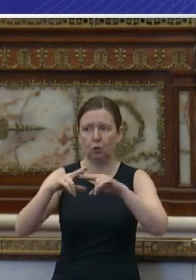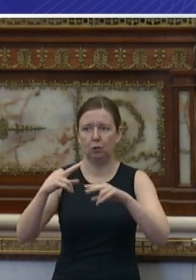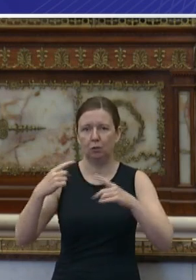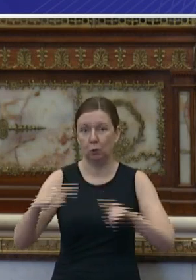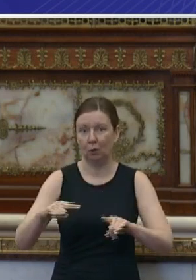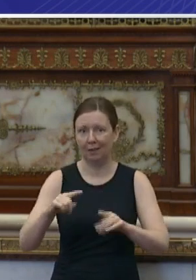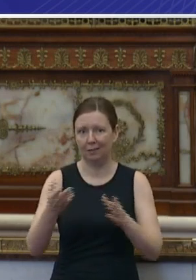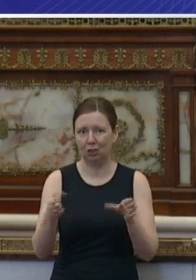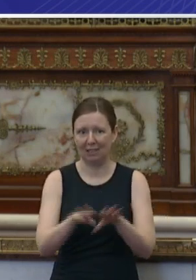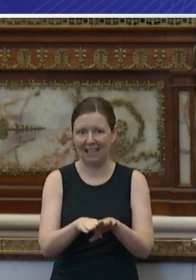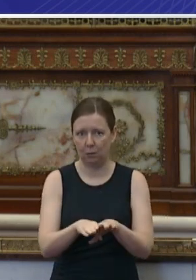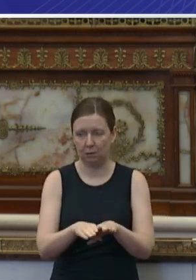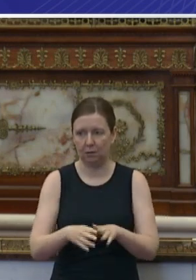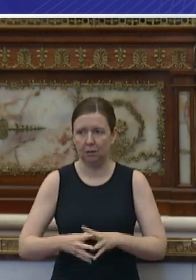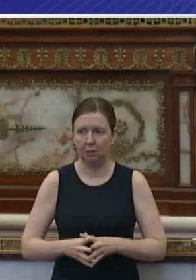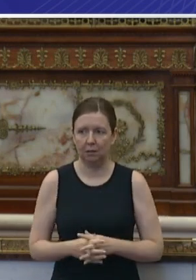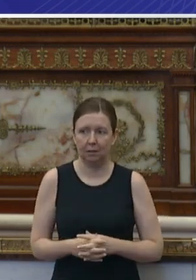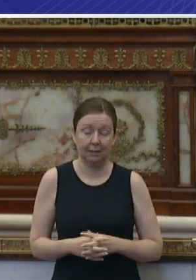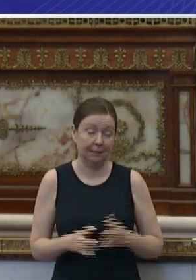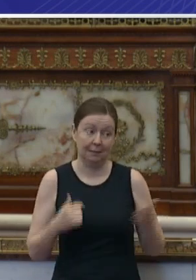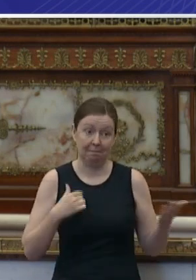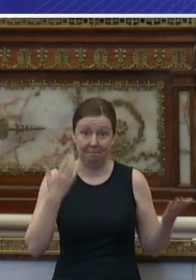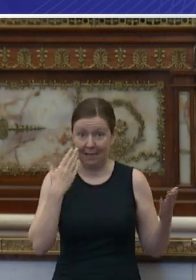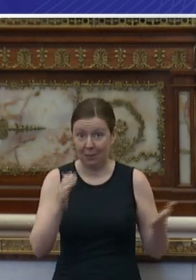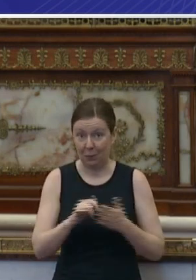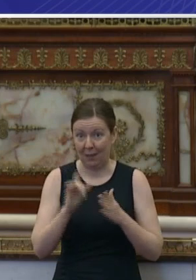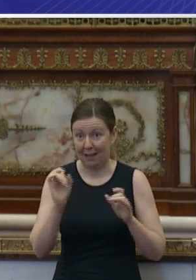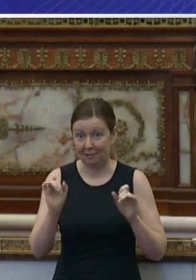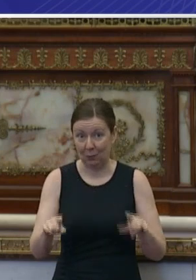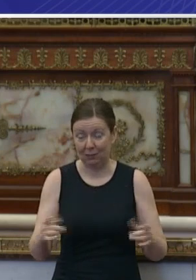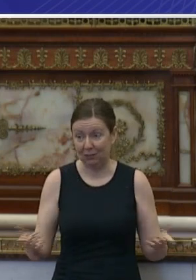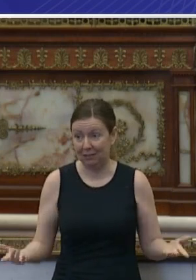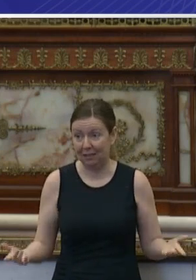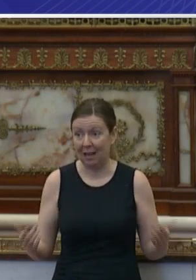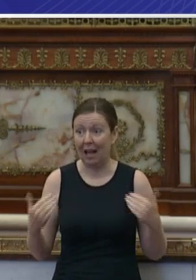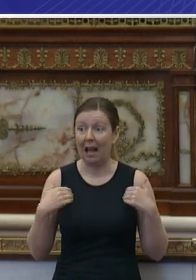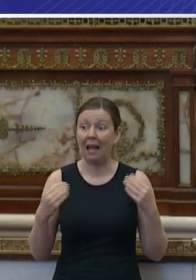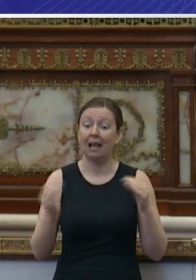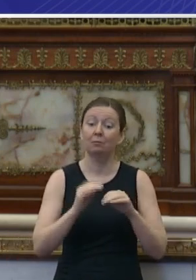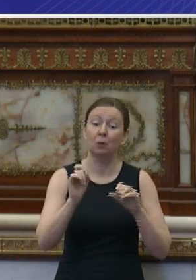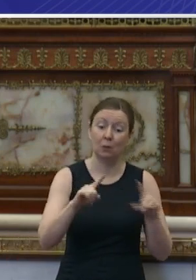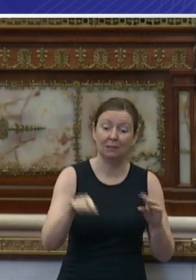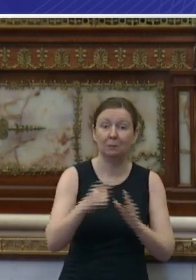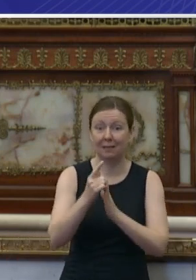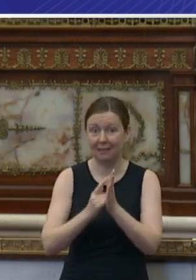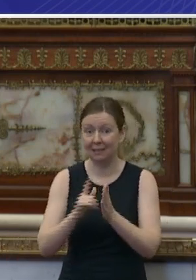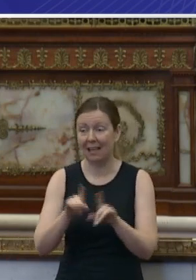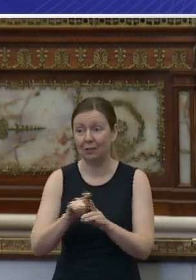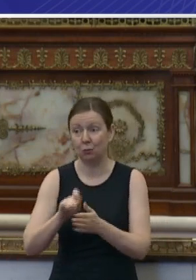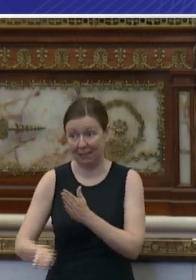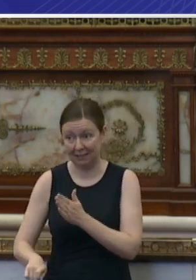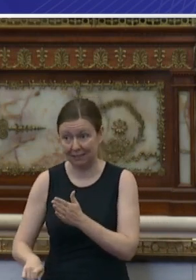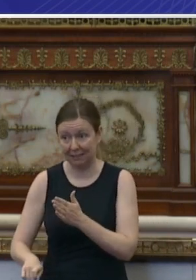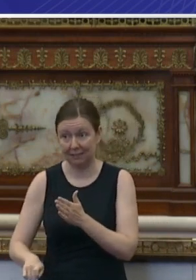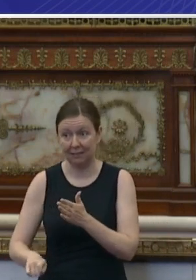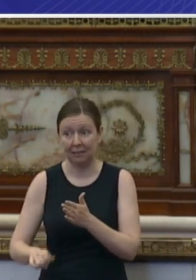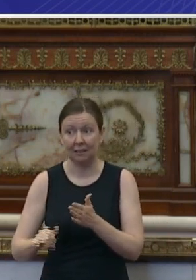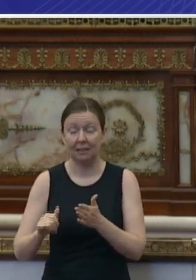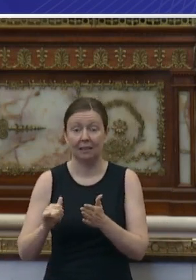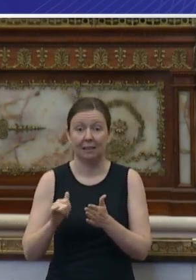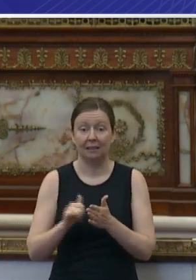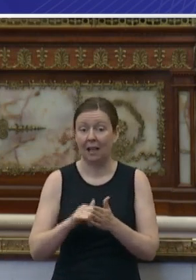shutdown? I can't answer that question. Honestly, I have a lot more questions about the legislation as written that